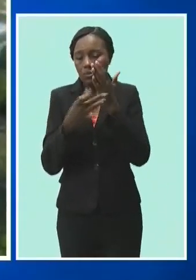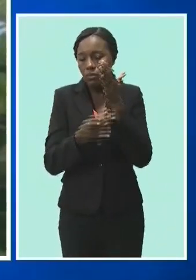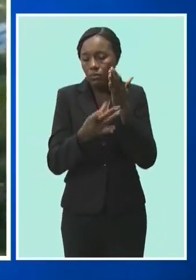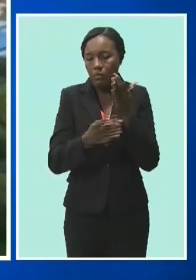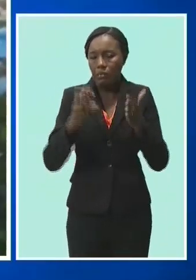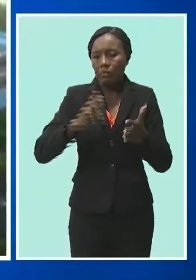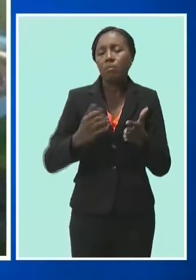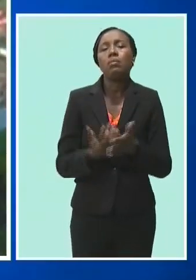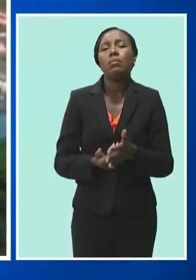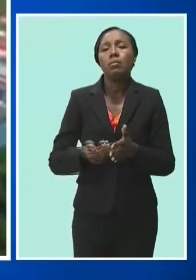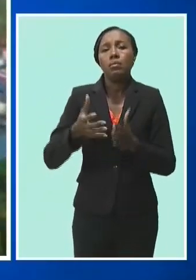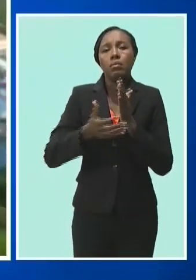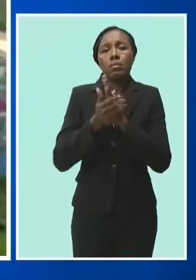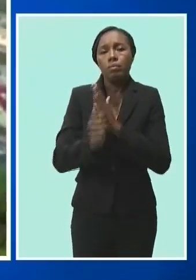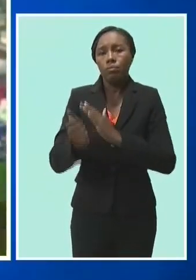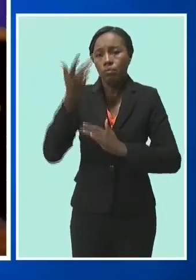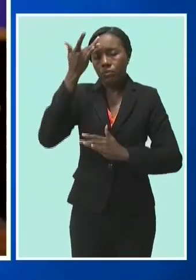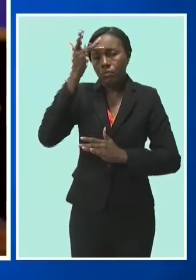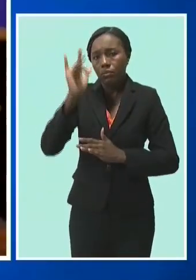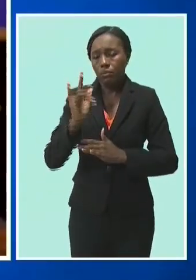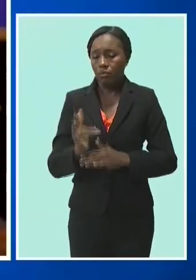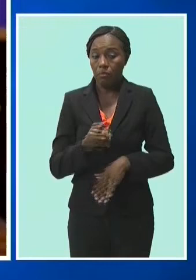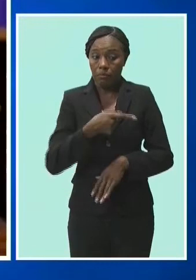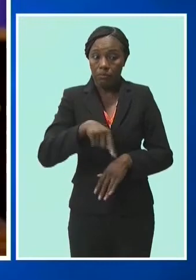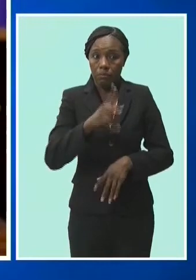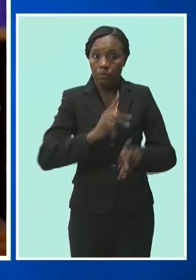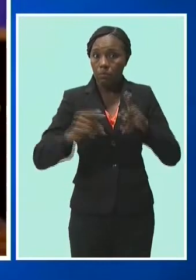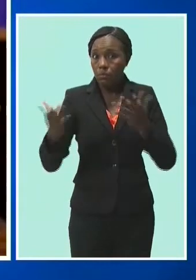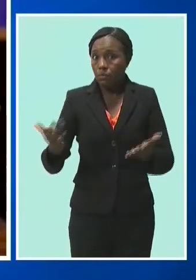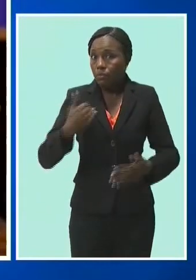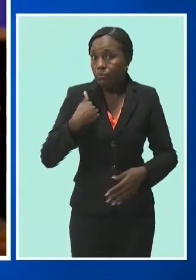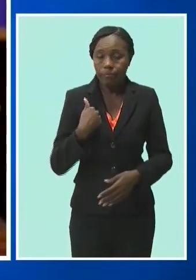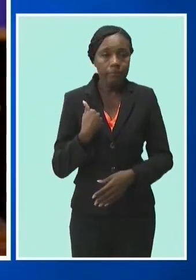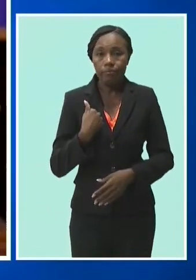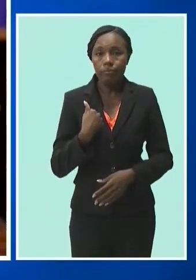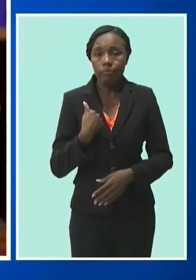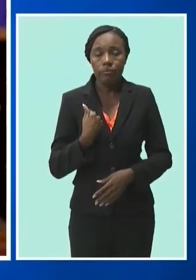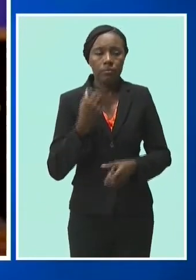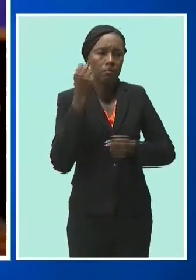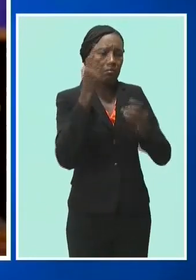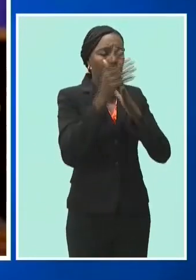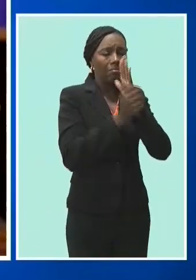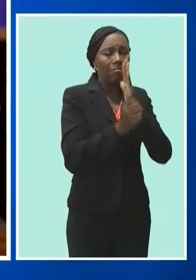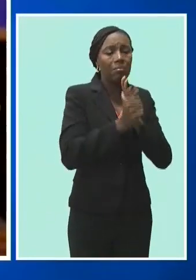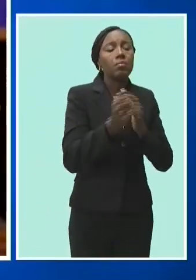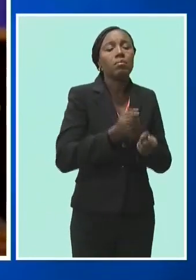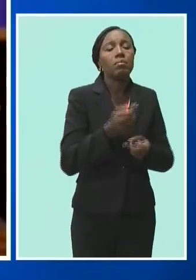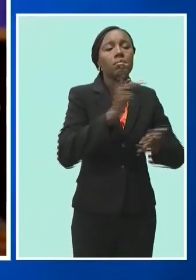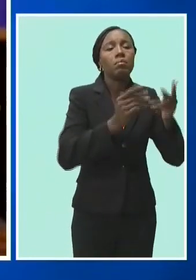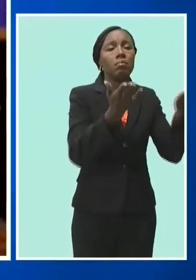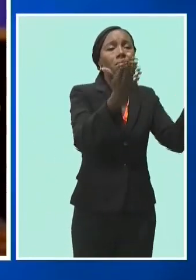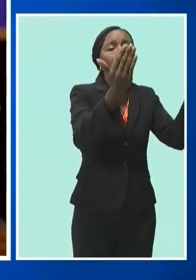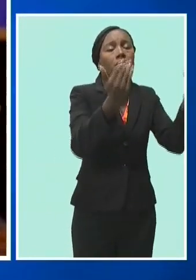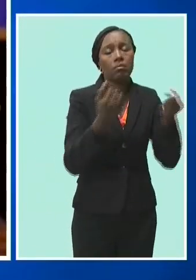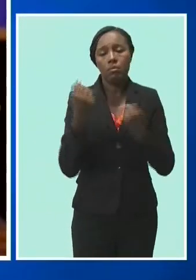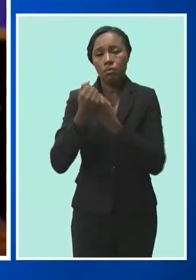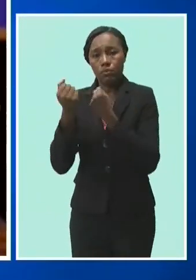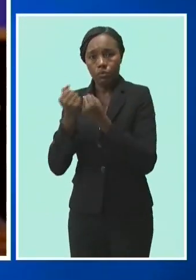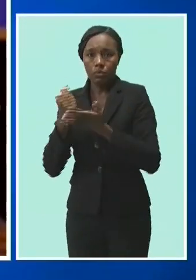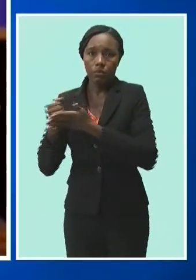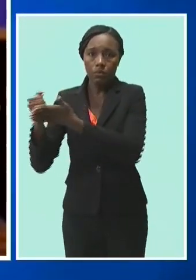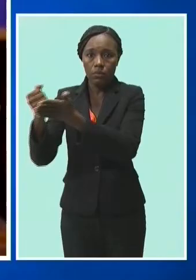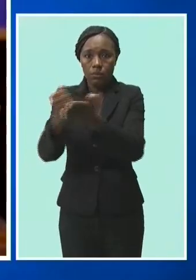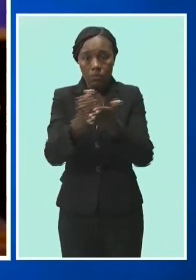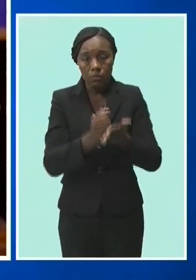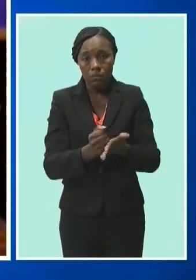high skills, which Guyana doesn't possess. So a large number of those skills has to be imported. And anything